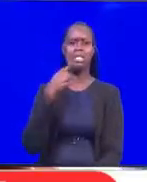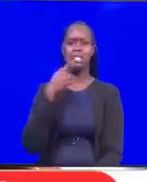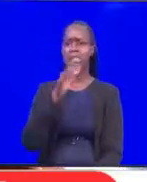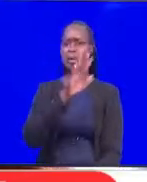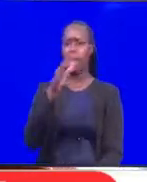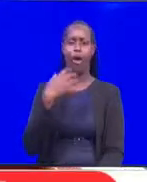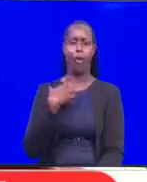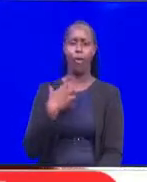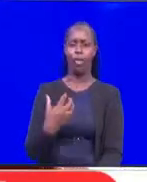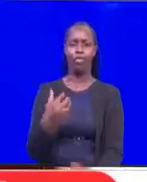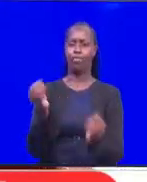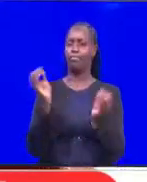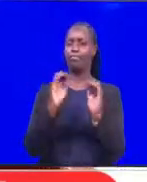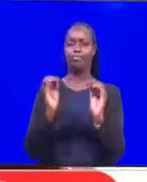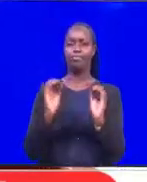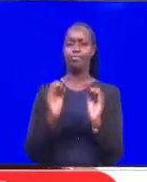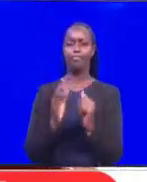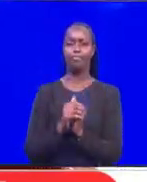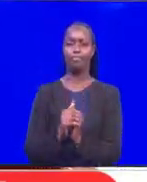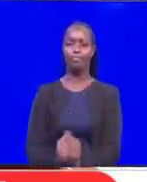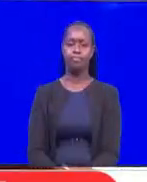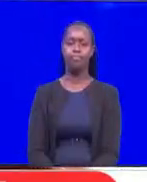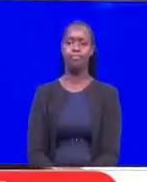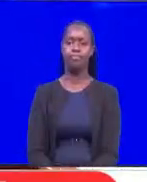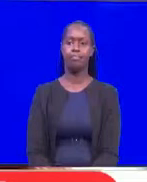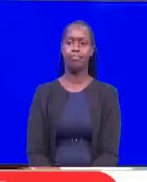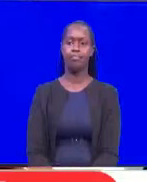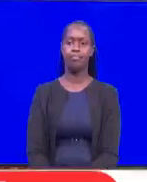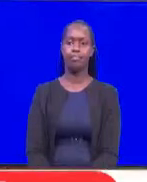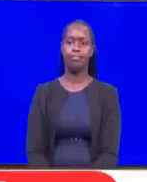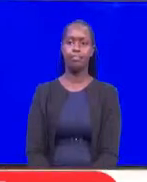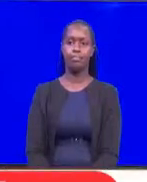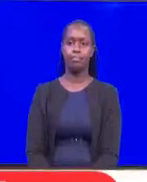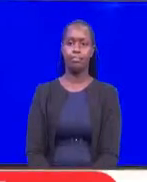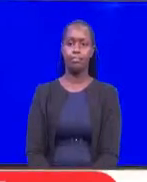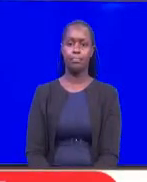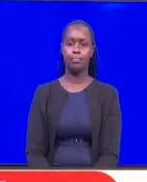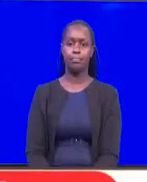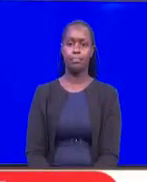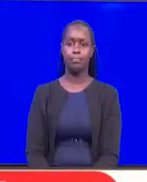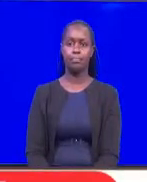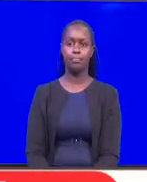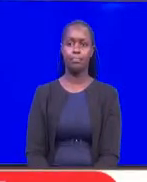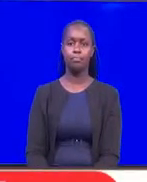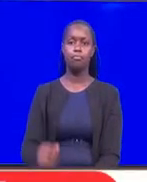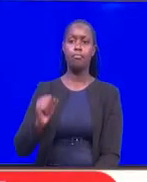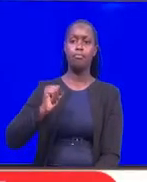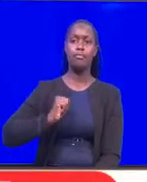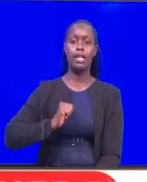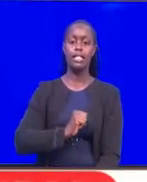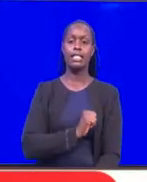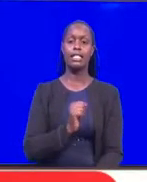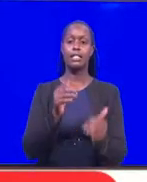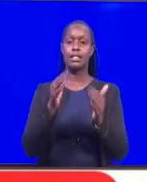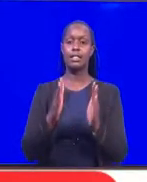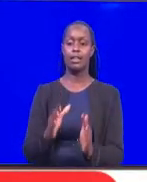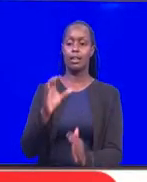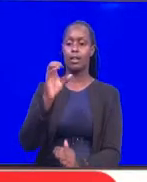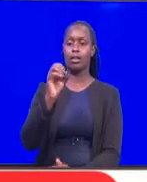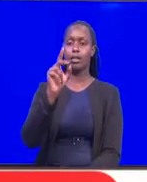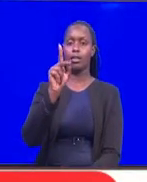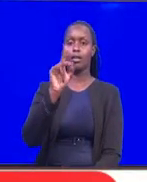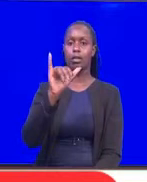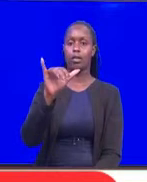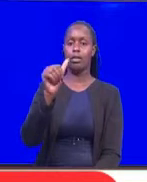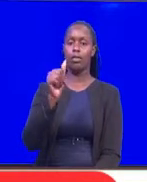worth. Elizabeth Mutuku, TV47, Nairobi. Now, Senator Okiya Omtatah's rural